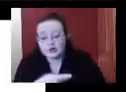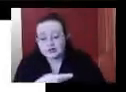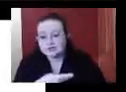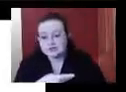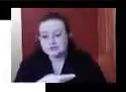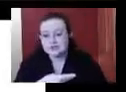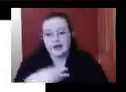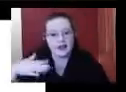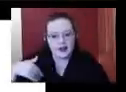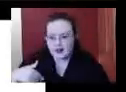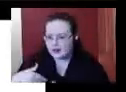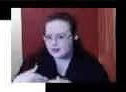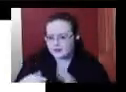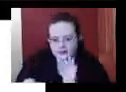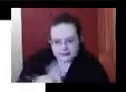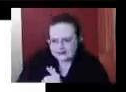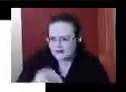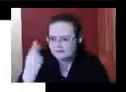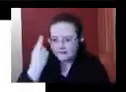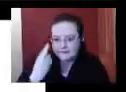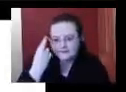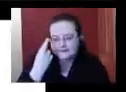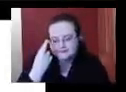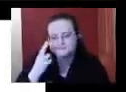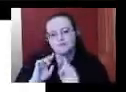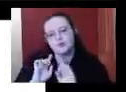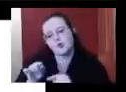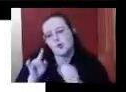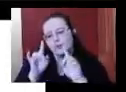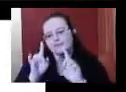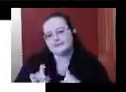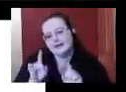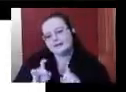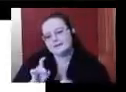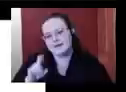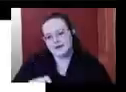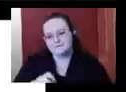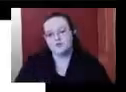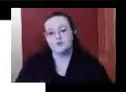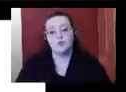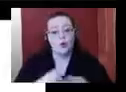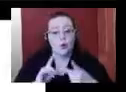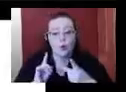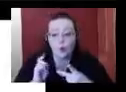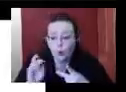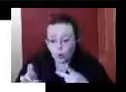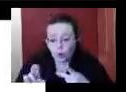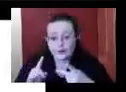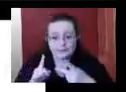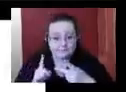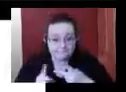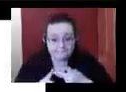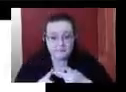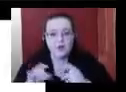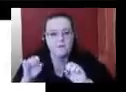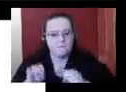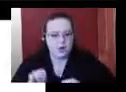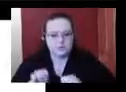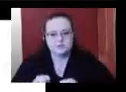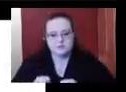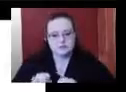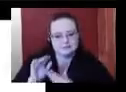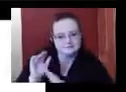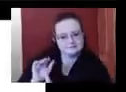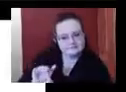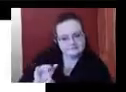diagnosis has been provided by their primary care provider, or if they've been identified as having a high risk exposure for